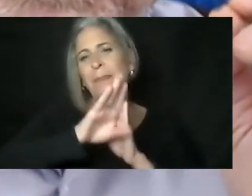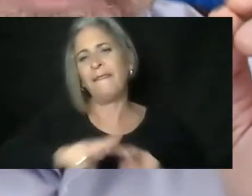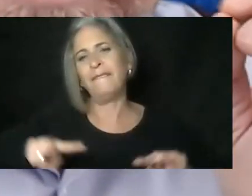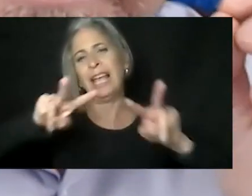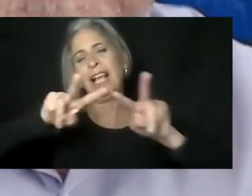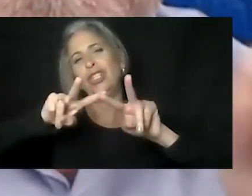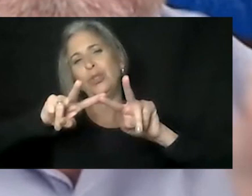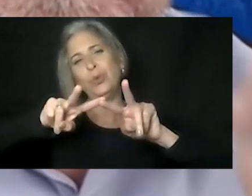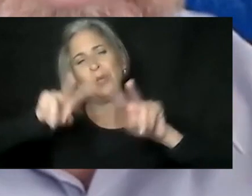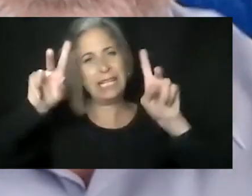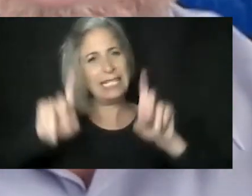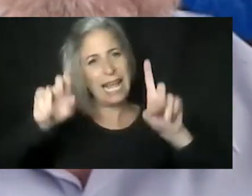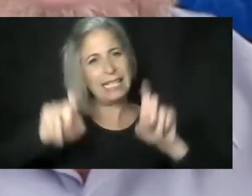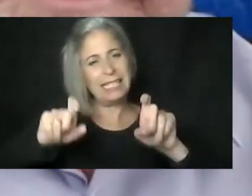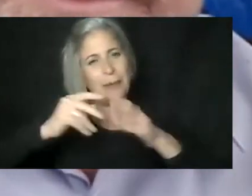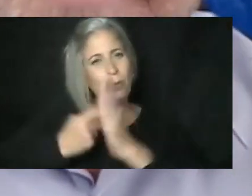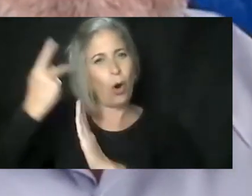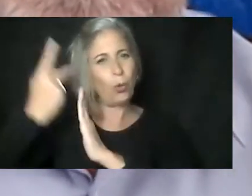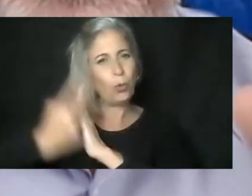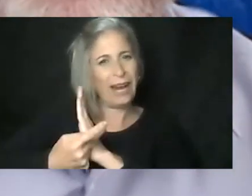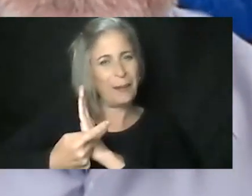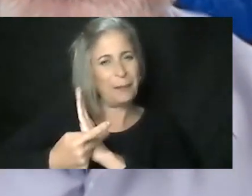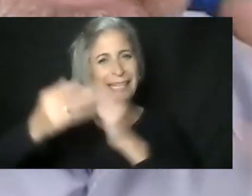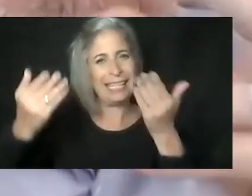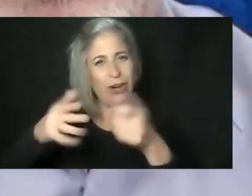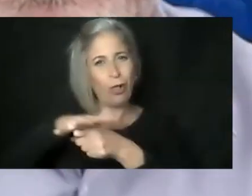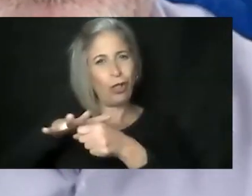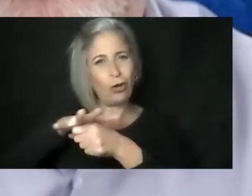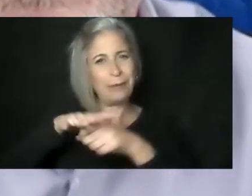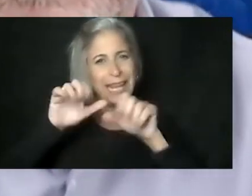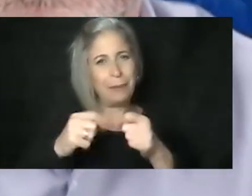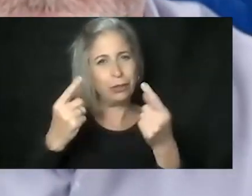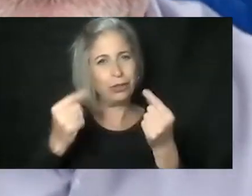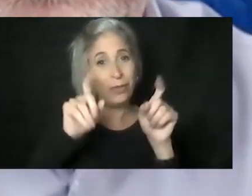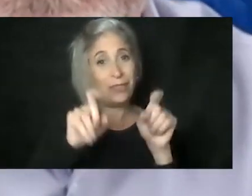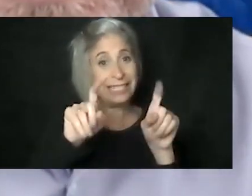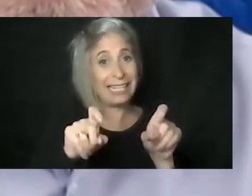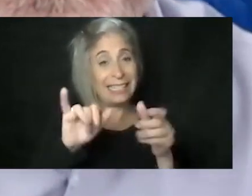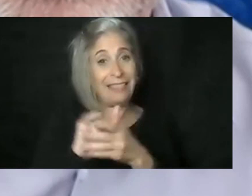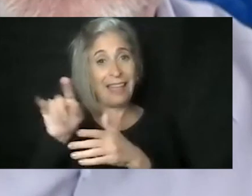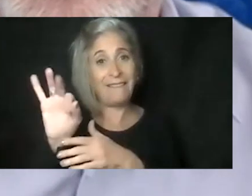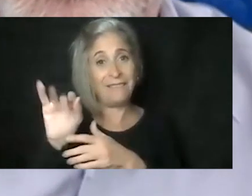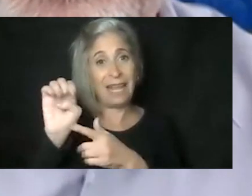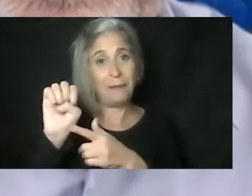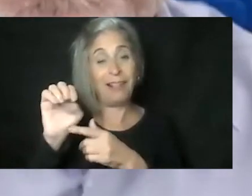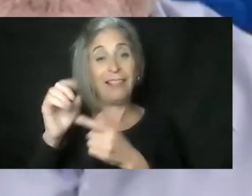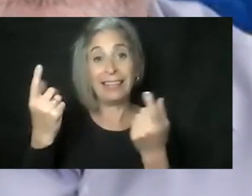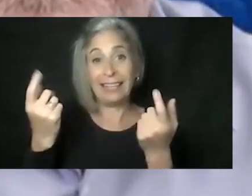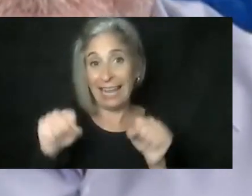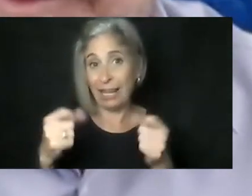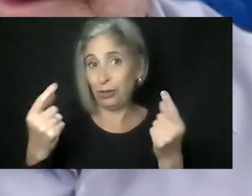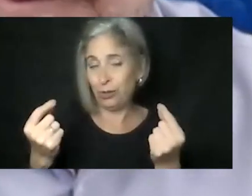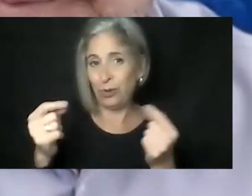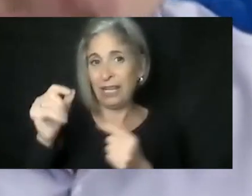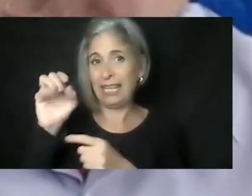valued testing program down here locally to be able to do the sort of testing that Fable does. So,